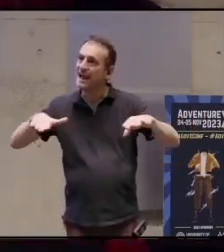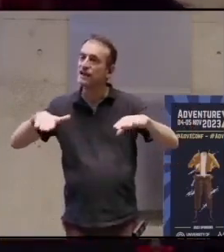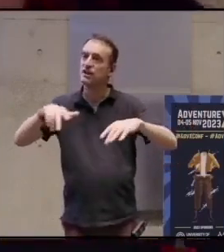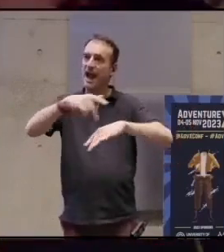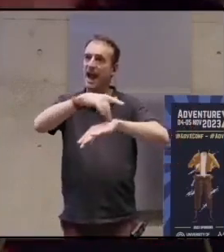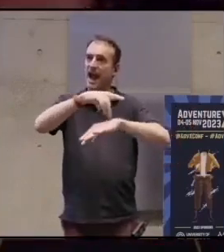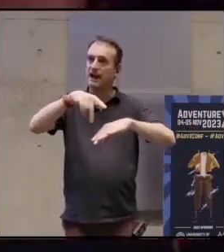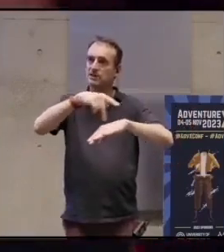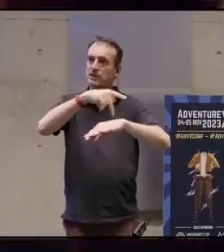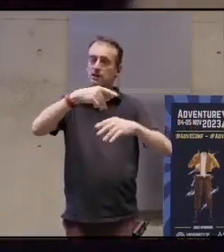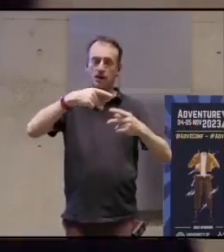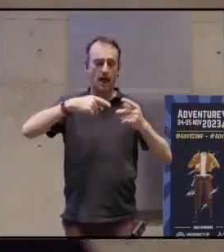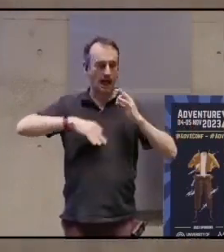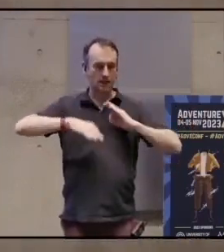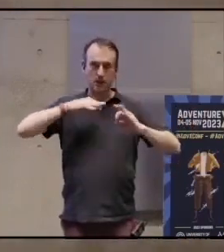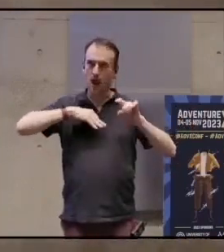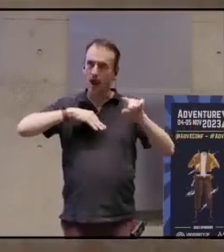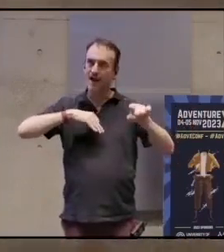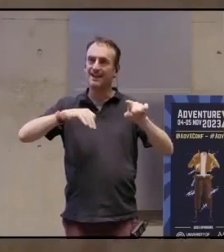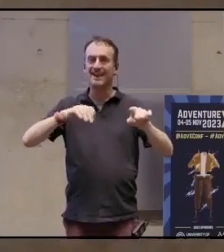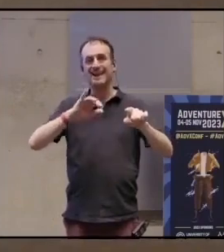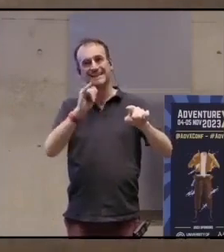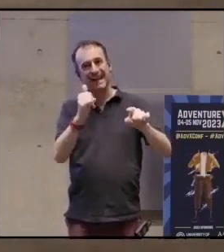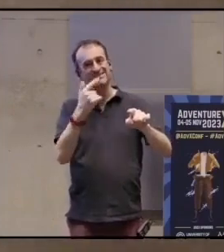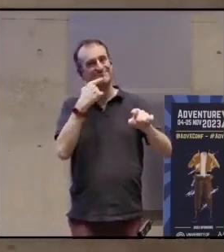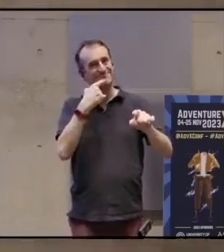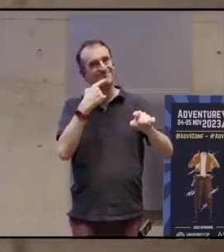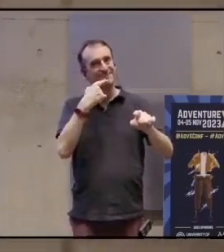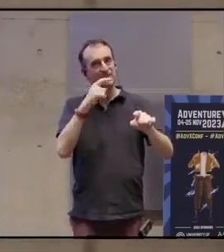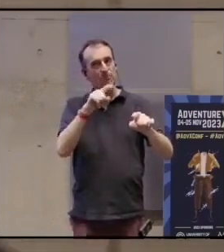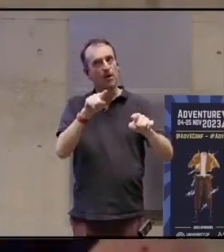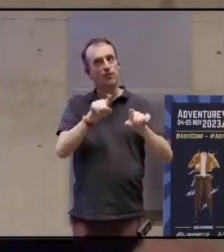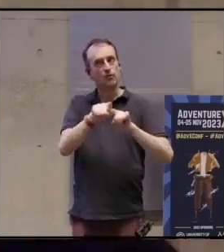of them are likely to have much mic technique.